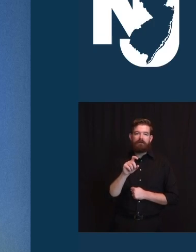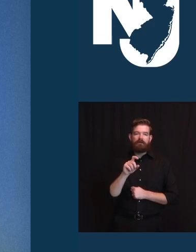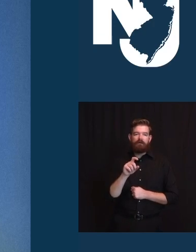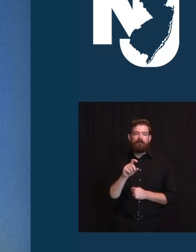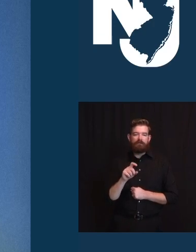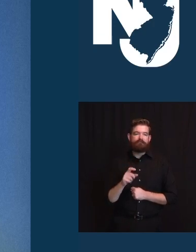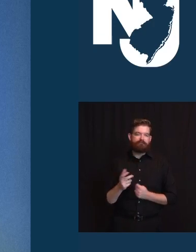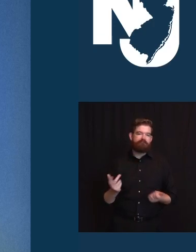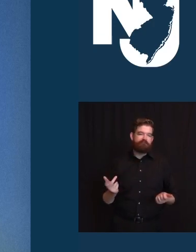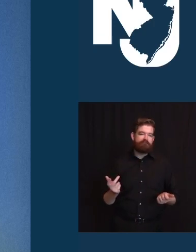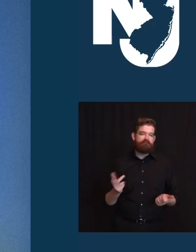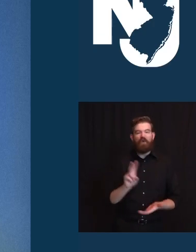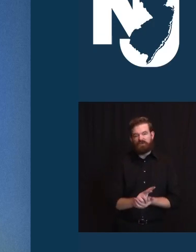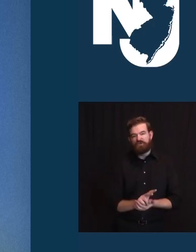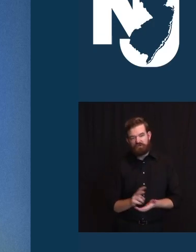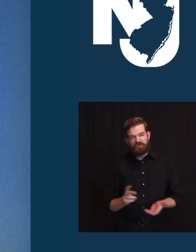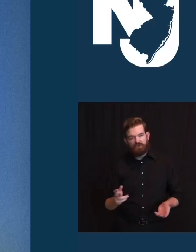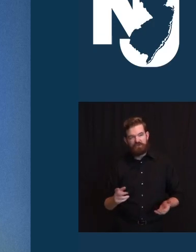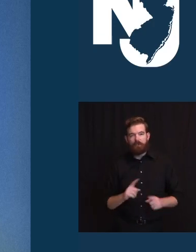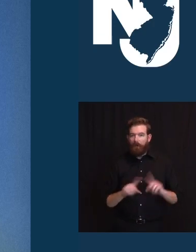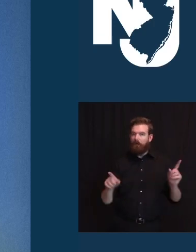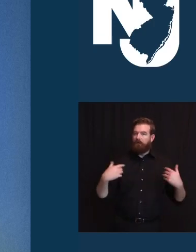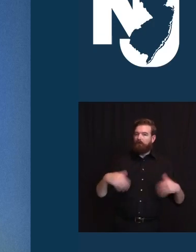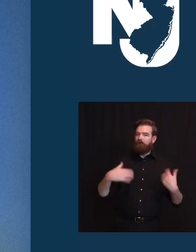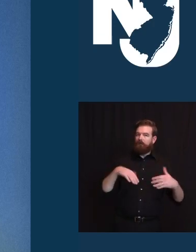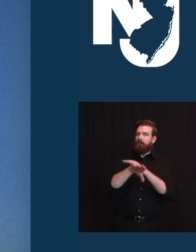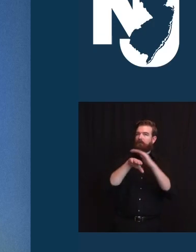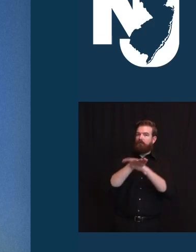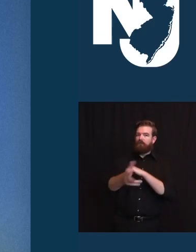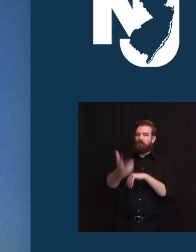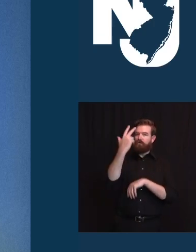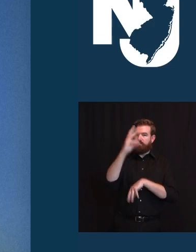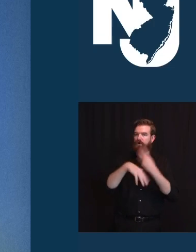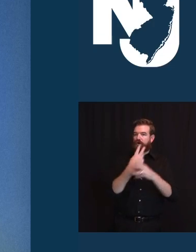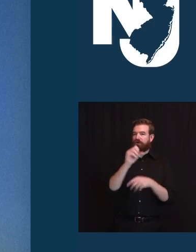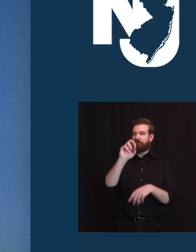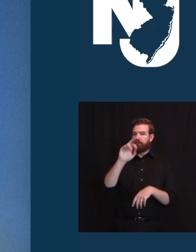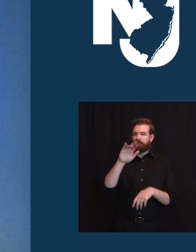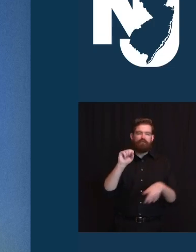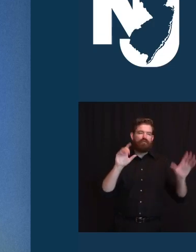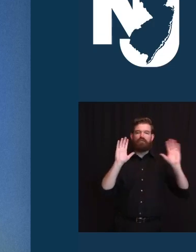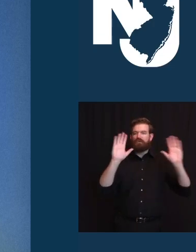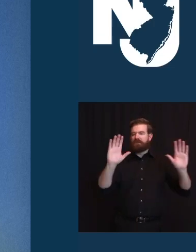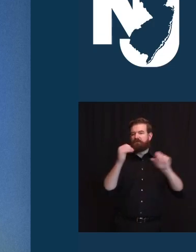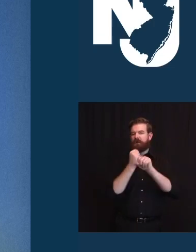A giant in so many respects. God bless you. Terrific, Tom. Two other